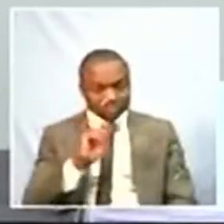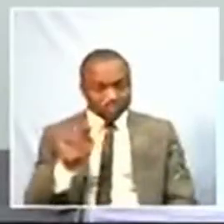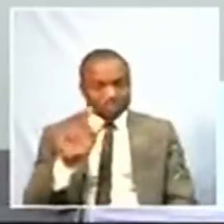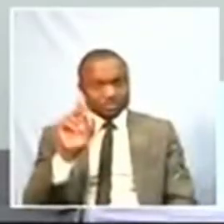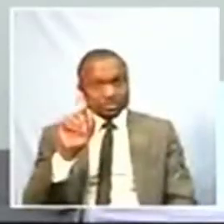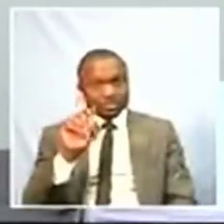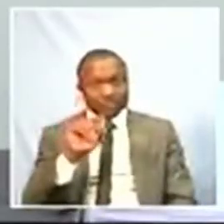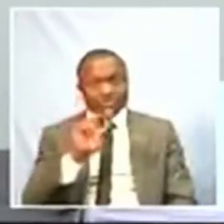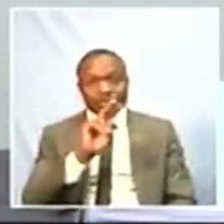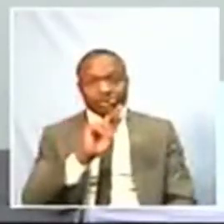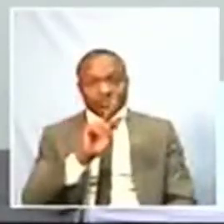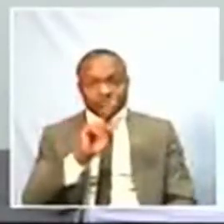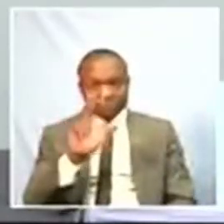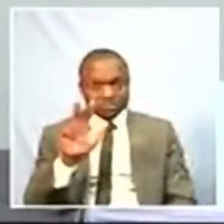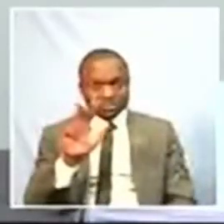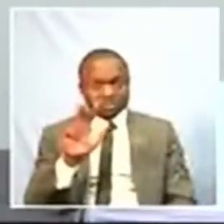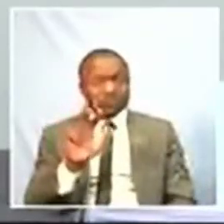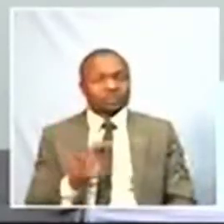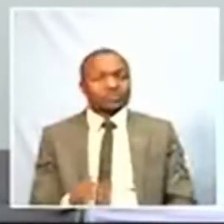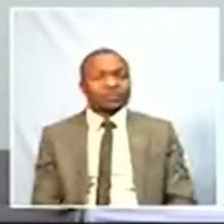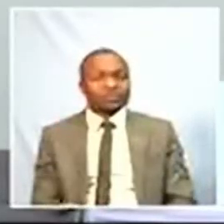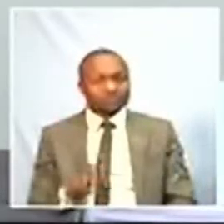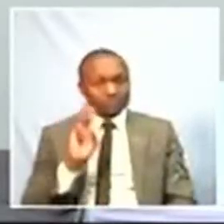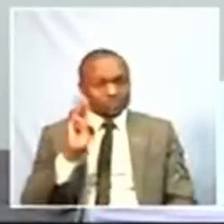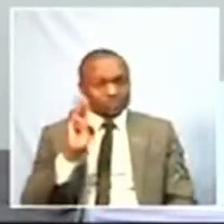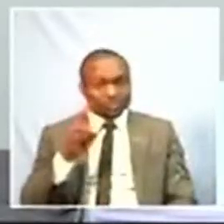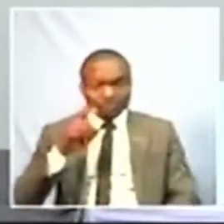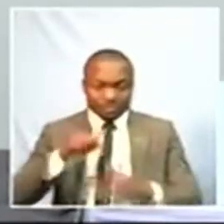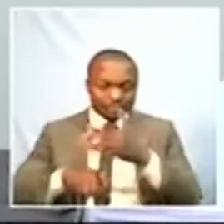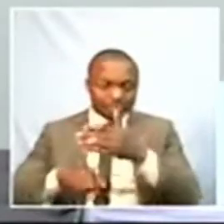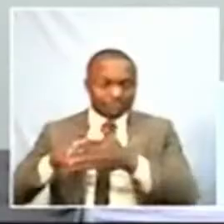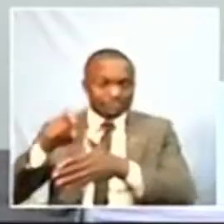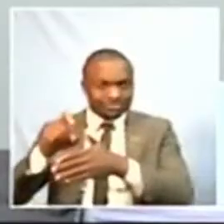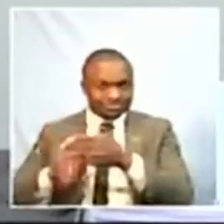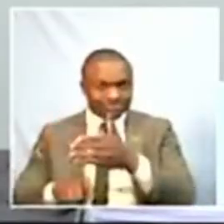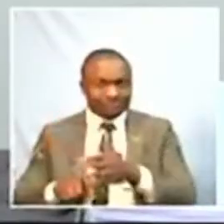from 2023 you'll be doing that.